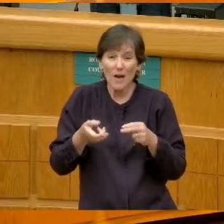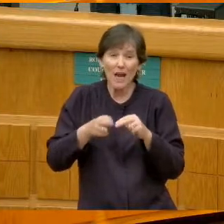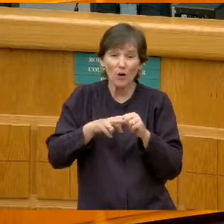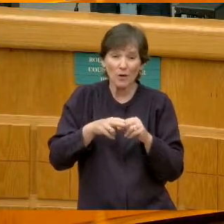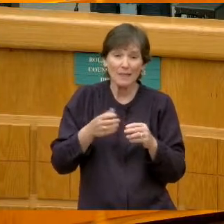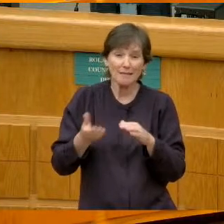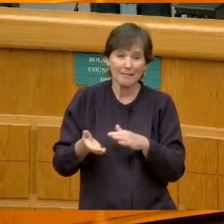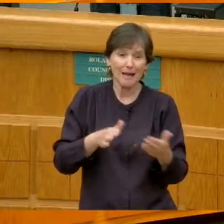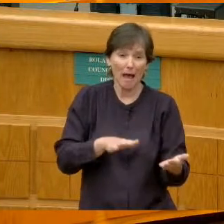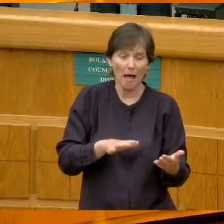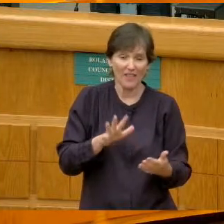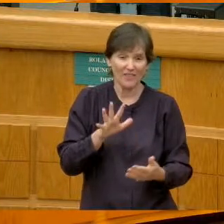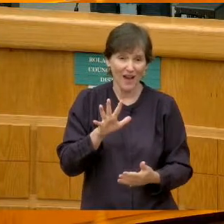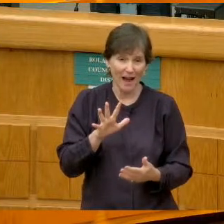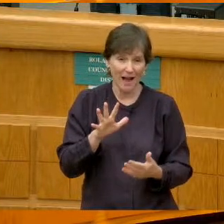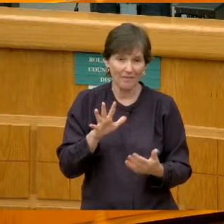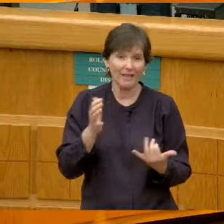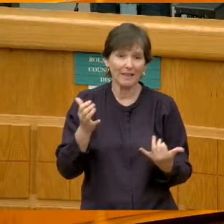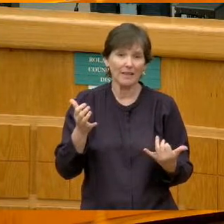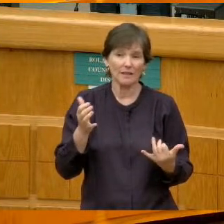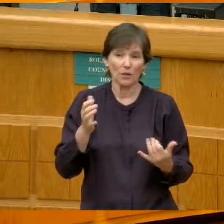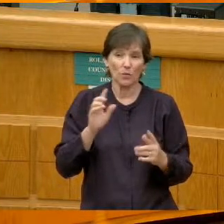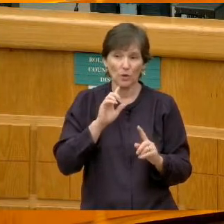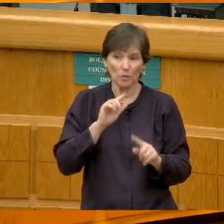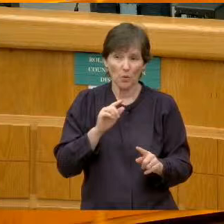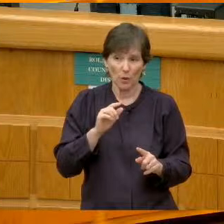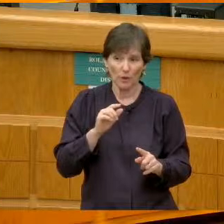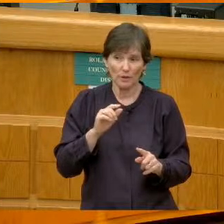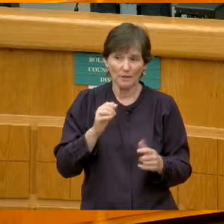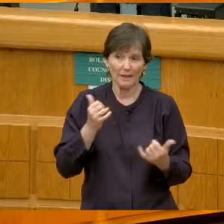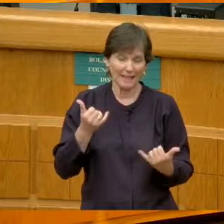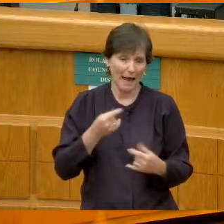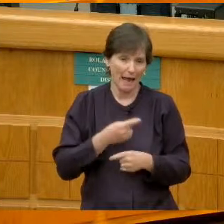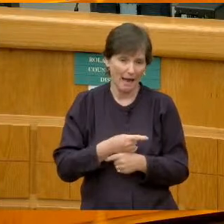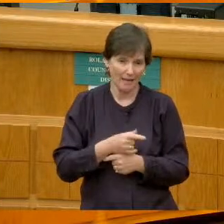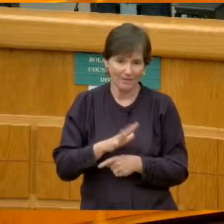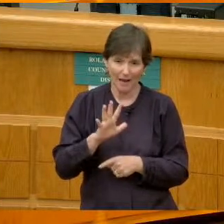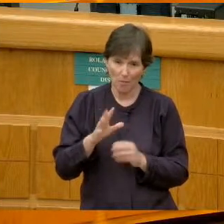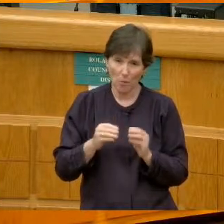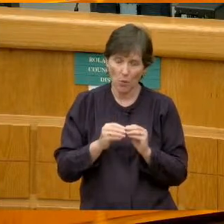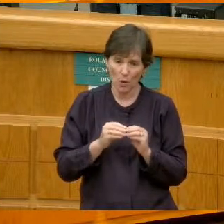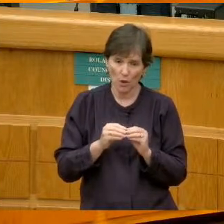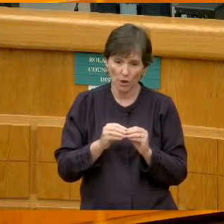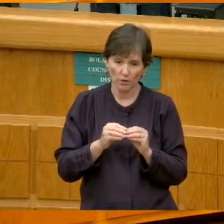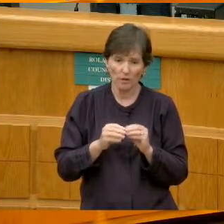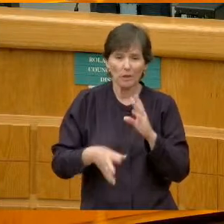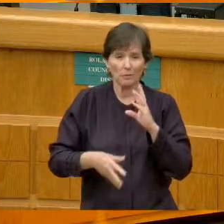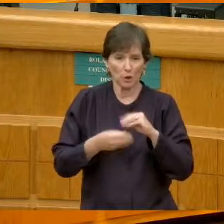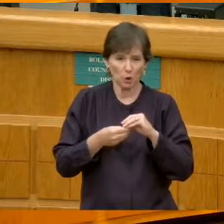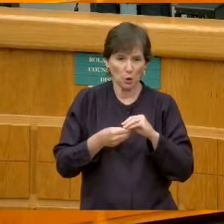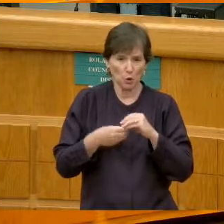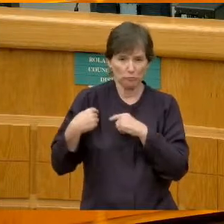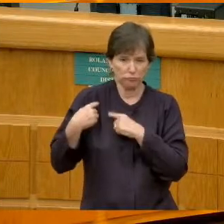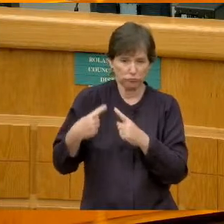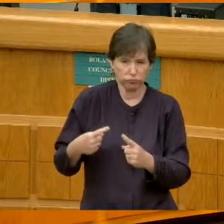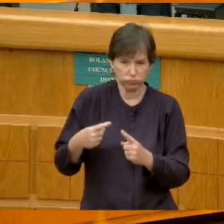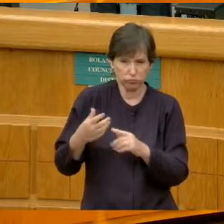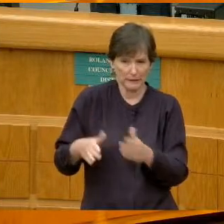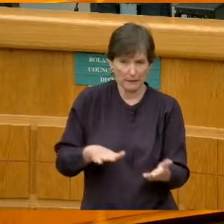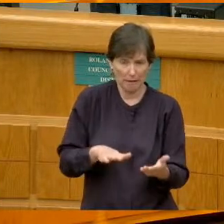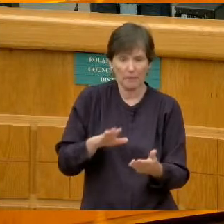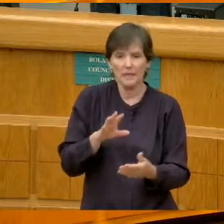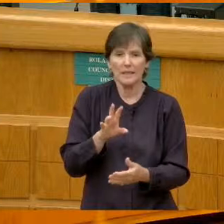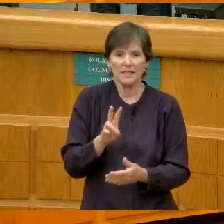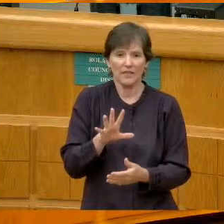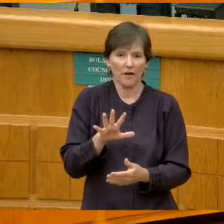persons today. So there were 70 reported yesterday. Today, there's 5 additional for a total of 75. And for those that may be viewing